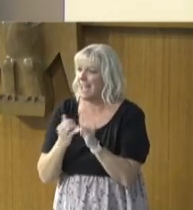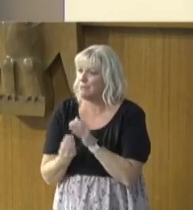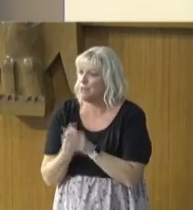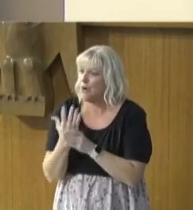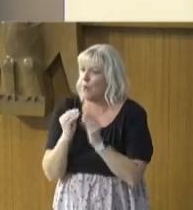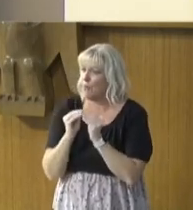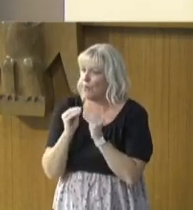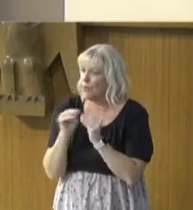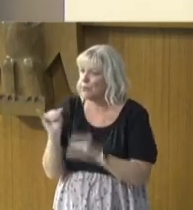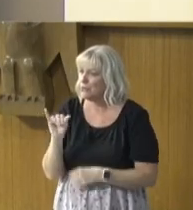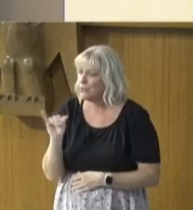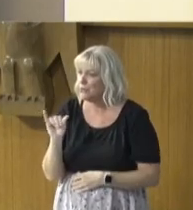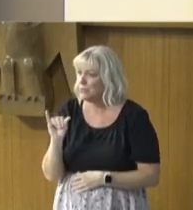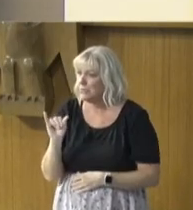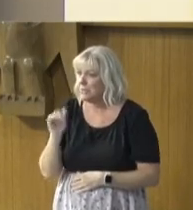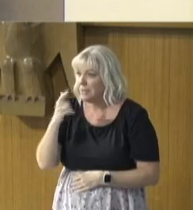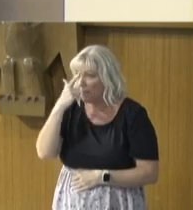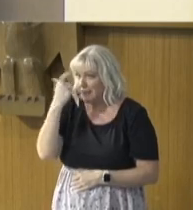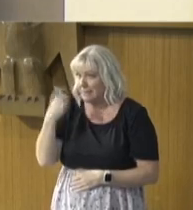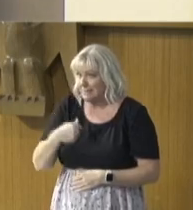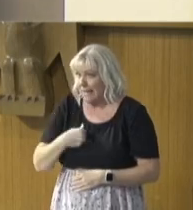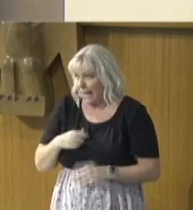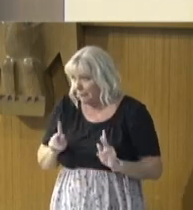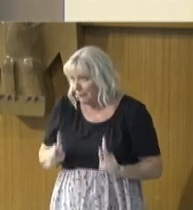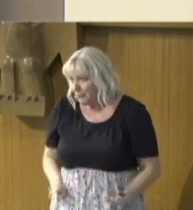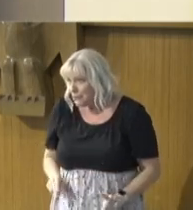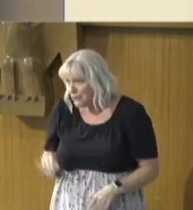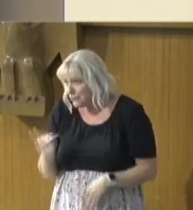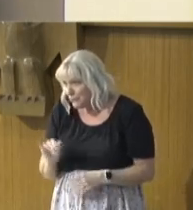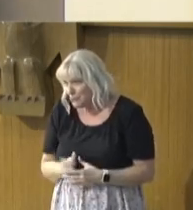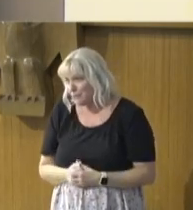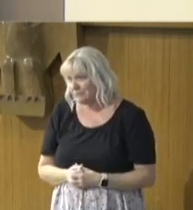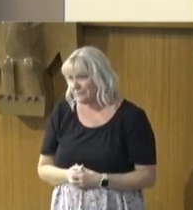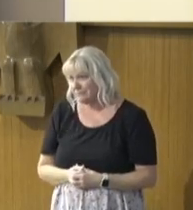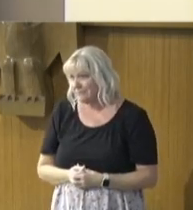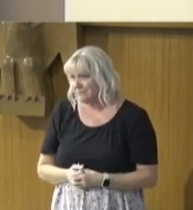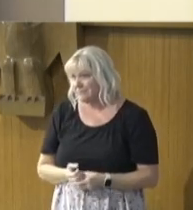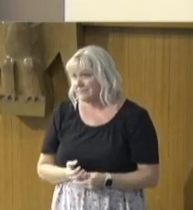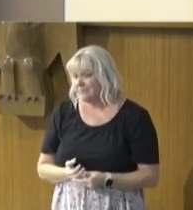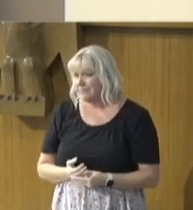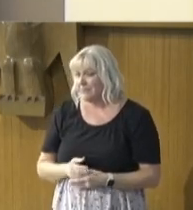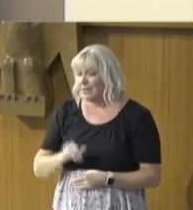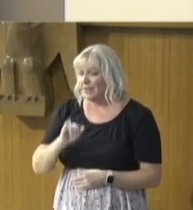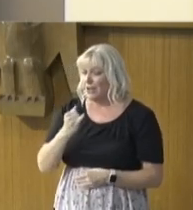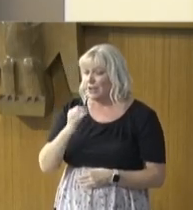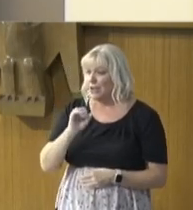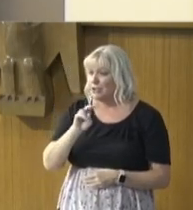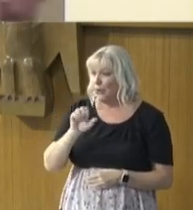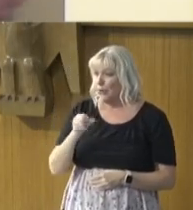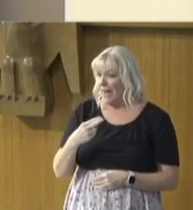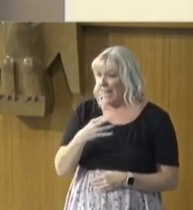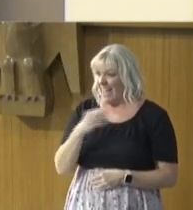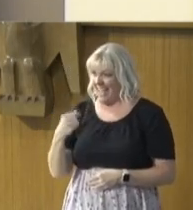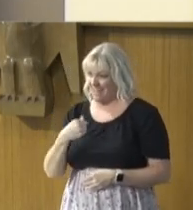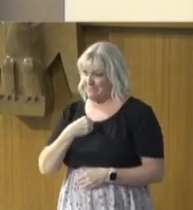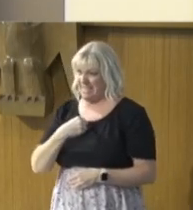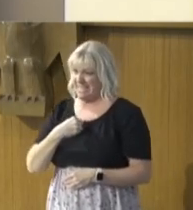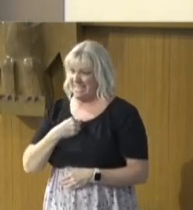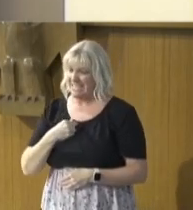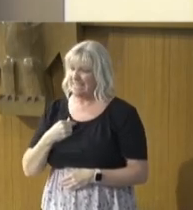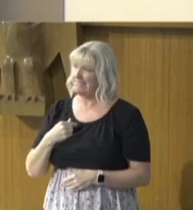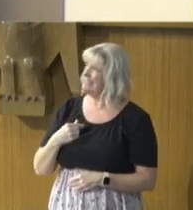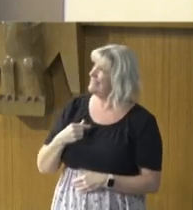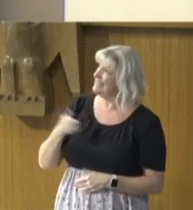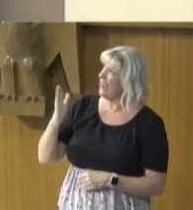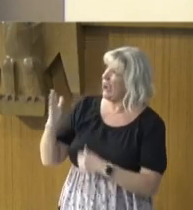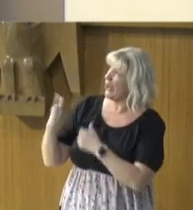as it turns out, I am a person too. Jonah and I dragged our feet to answer God's call, and